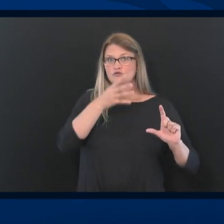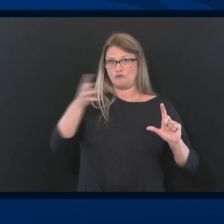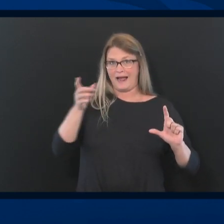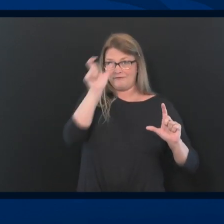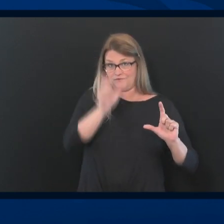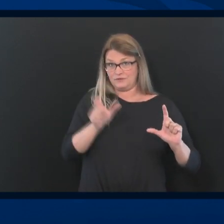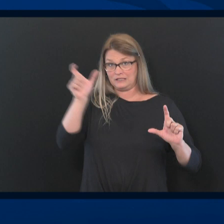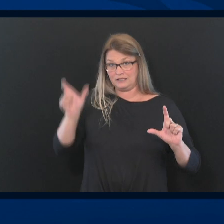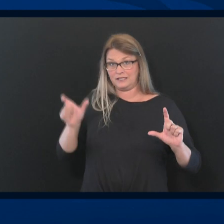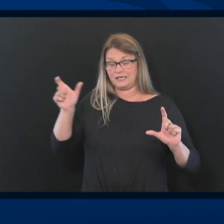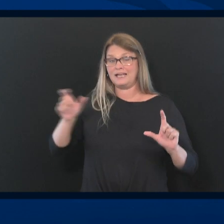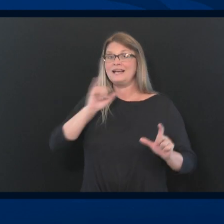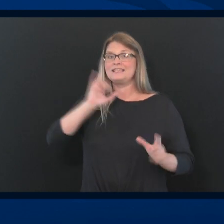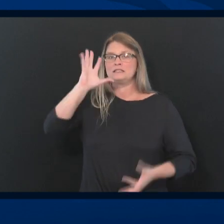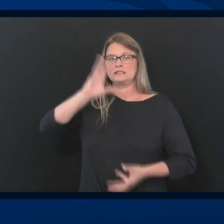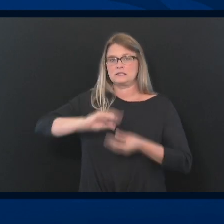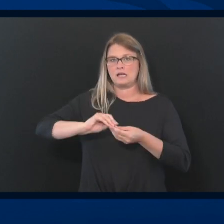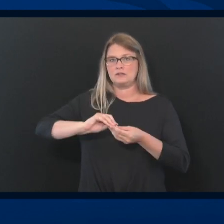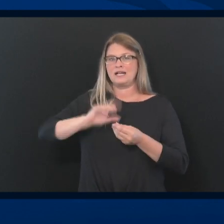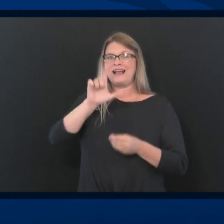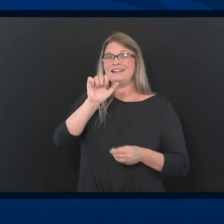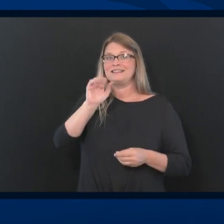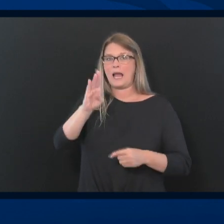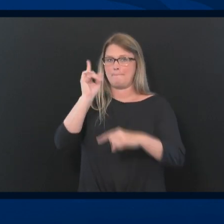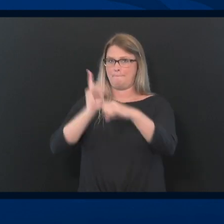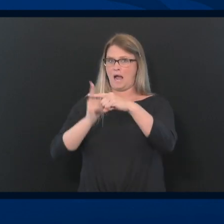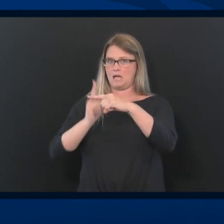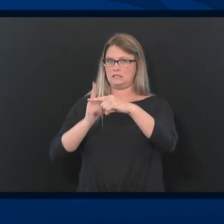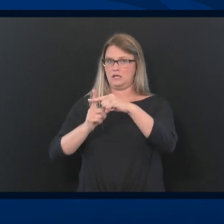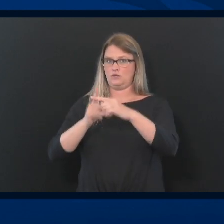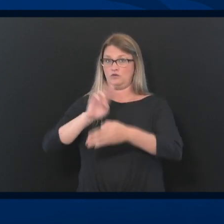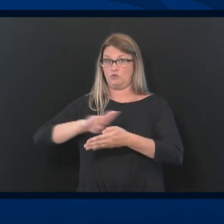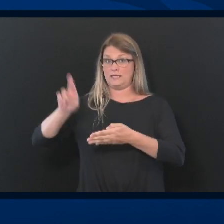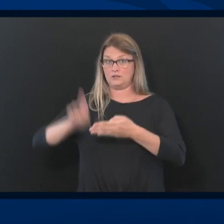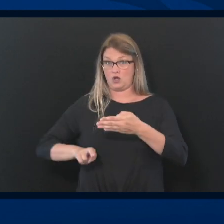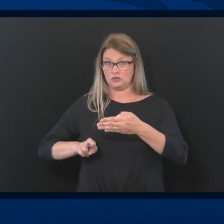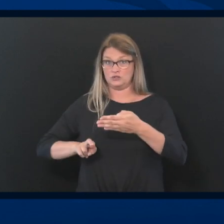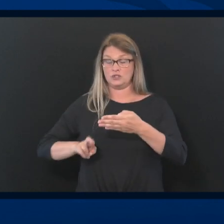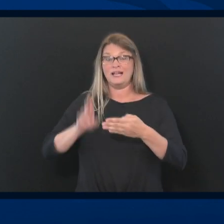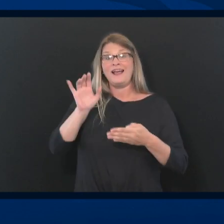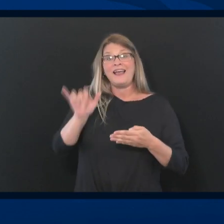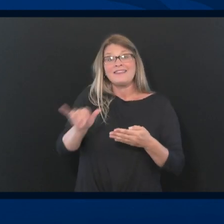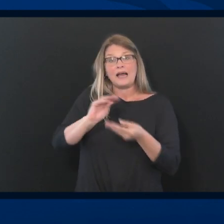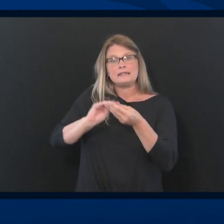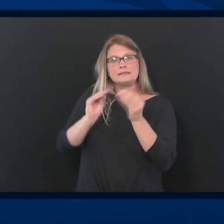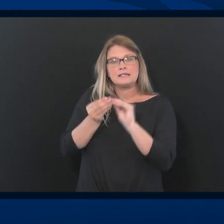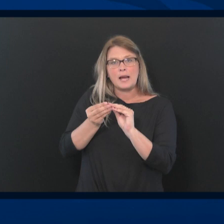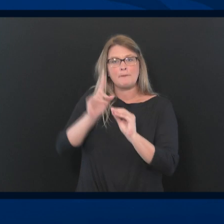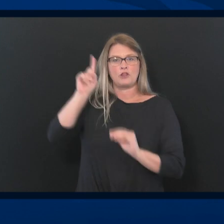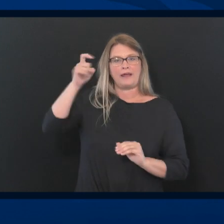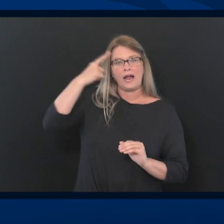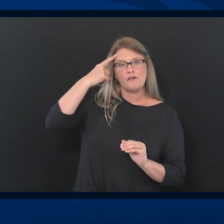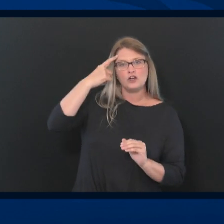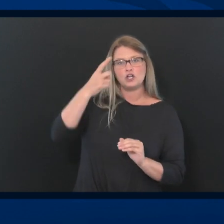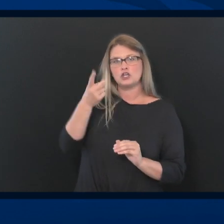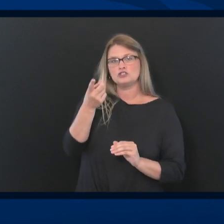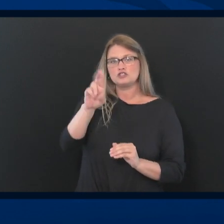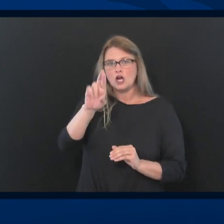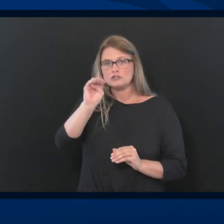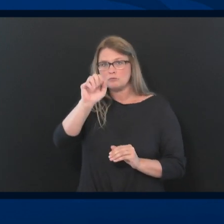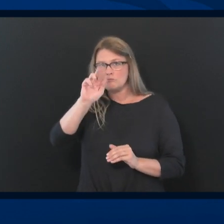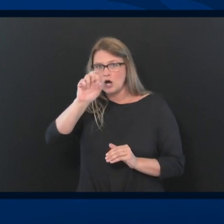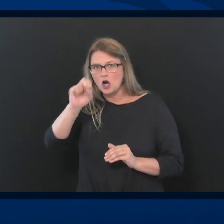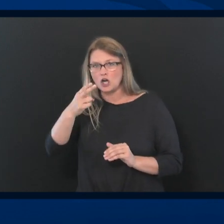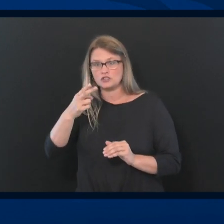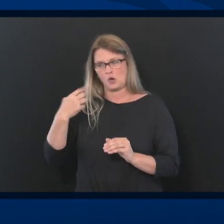cumulative percent of positive lab results to date. And this is the number that Dr. Marsh and the governor and others have been tracking,